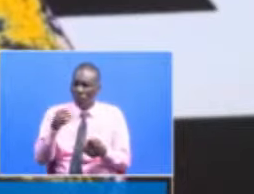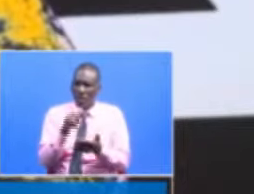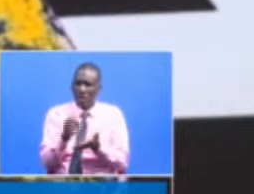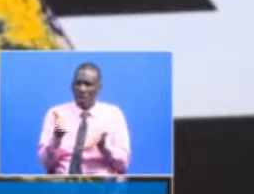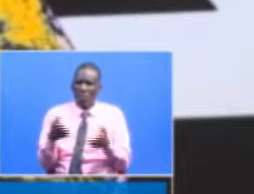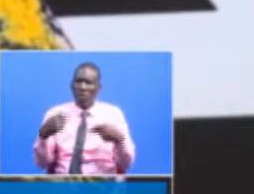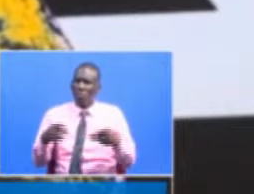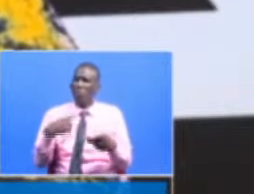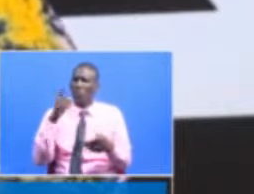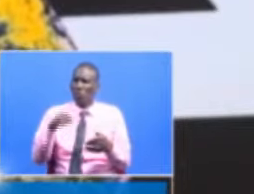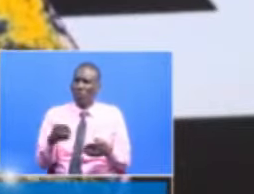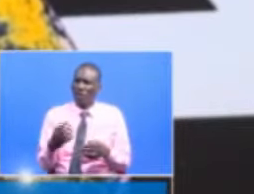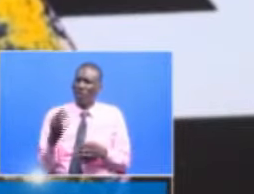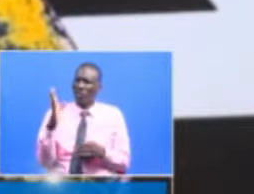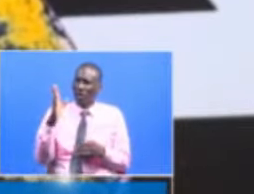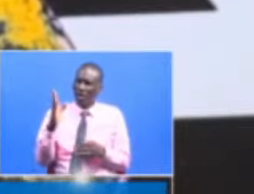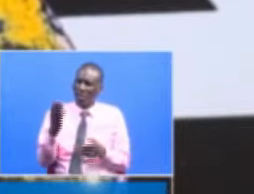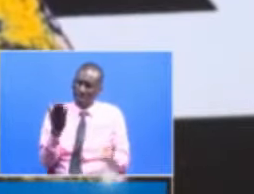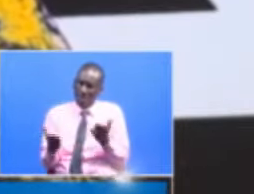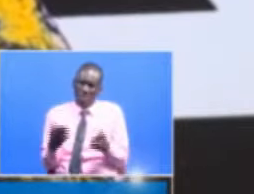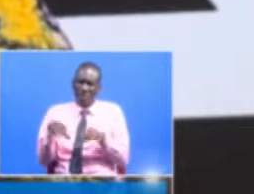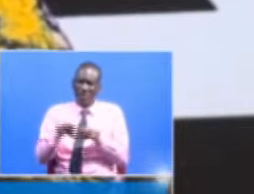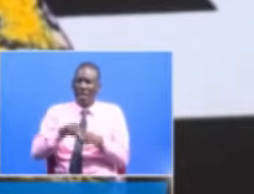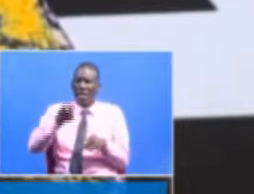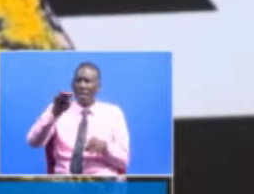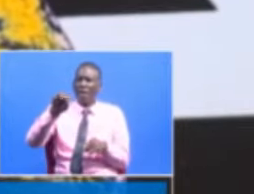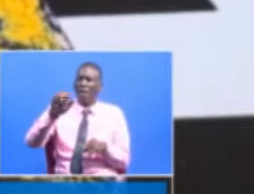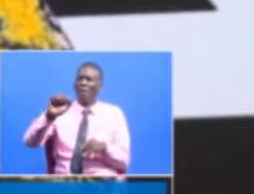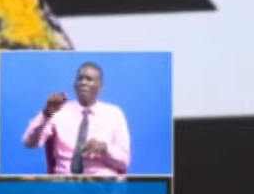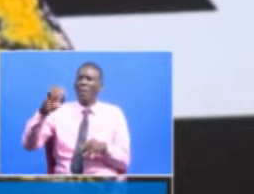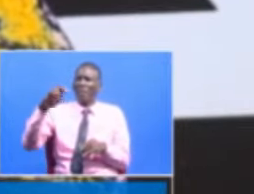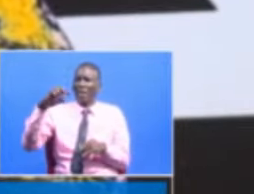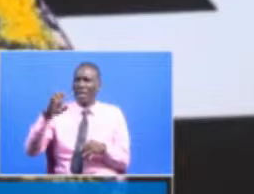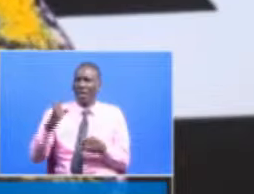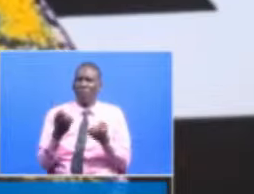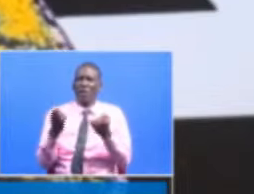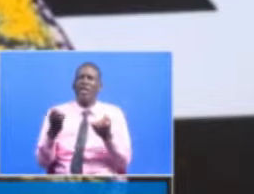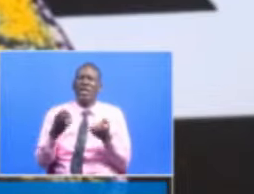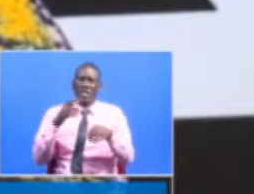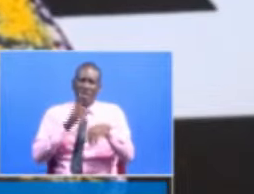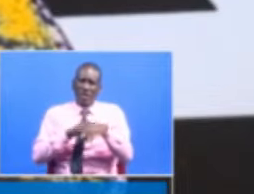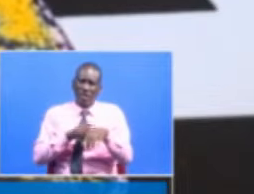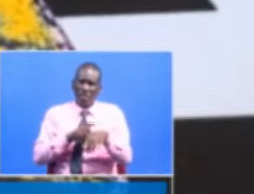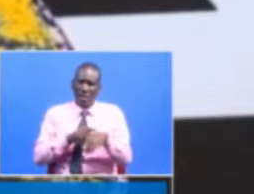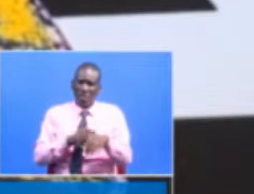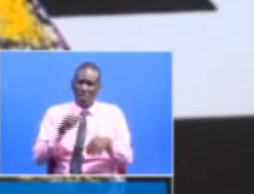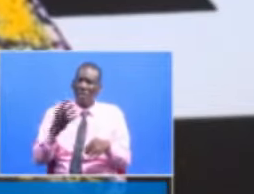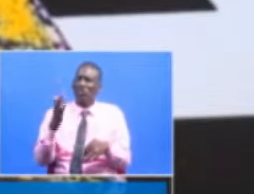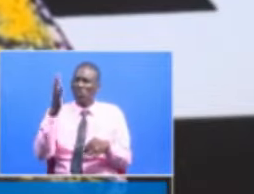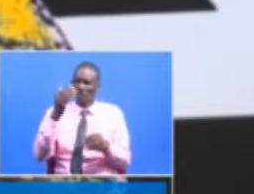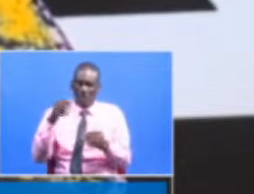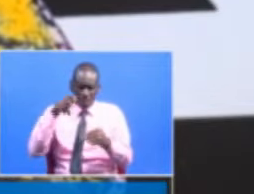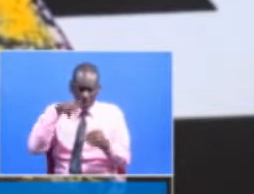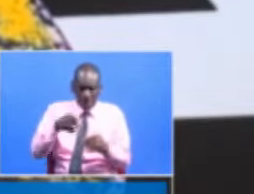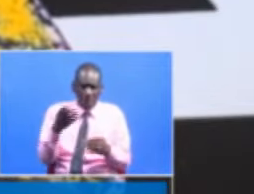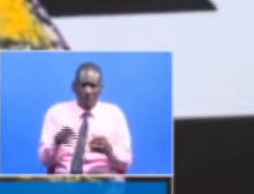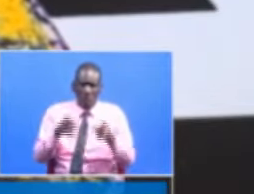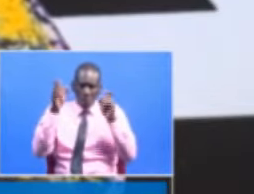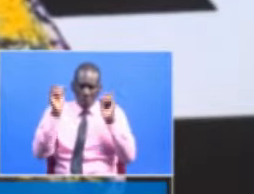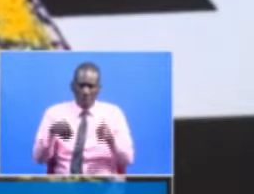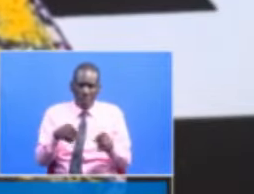ile miti unapanda ama ni kama ile madenge ya Ngaremara. So inastahili kwamba hata wakati miti hizi zinakuja kupandwa lazima